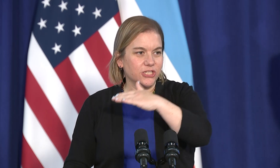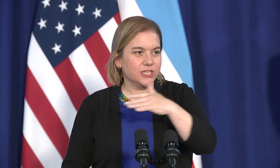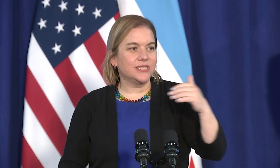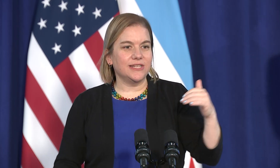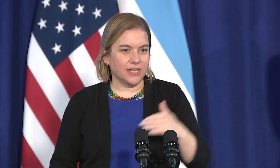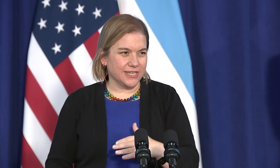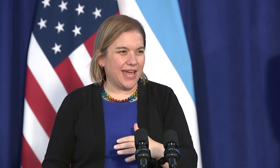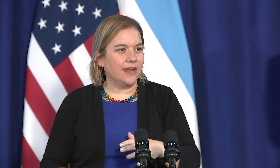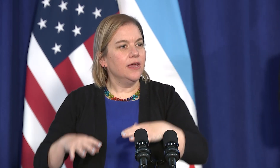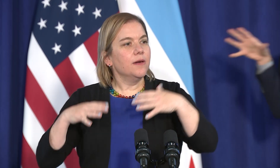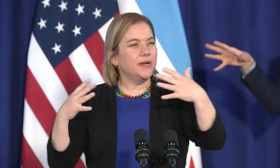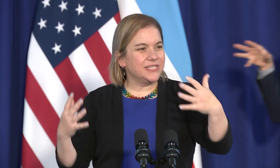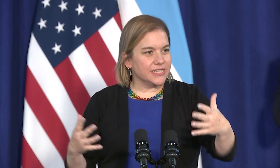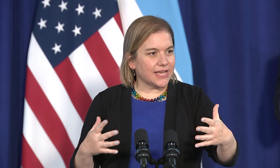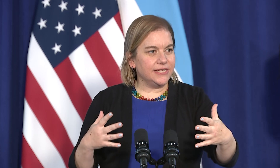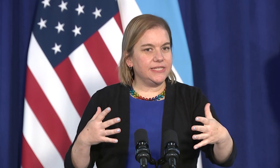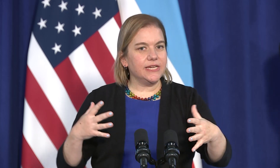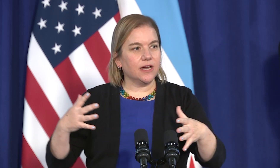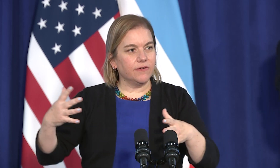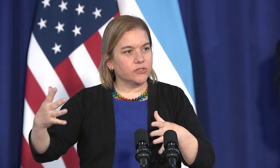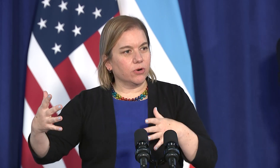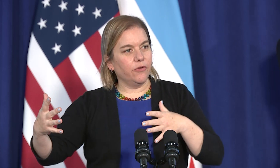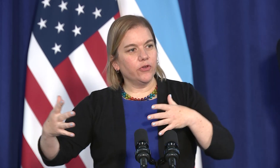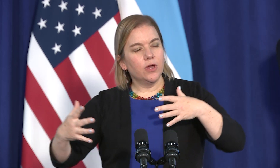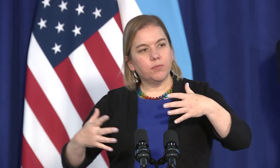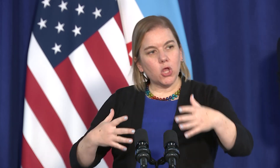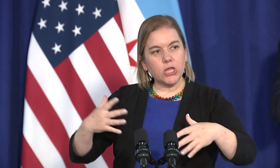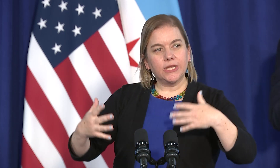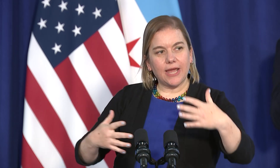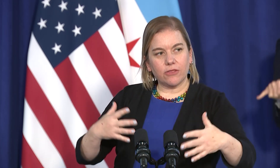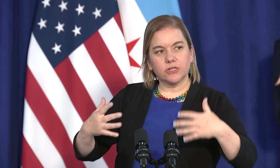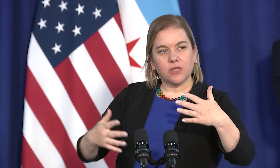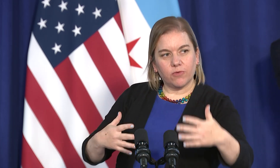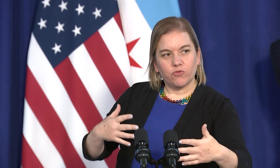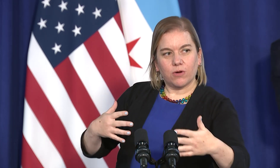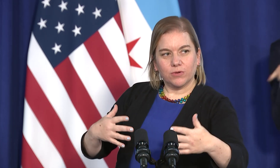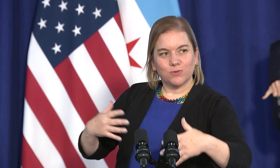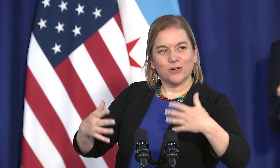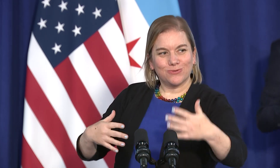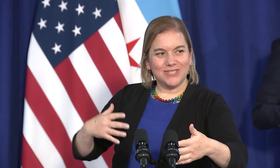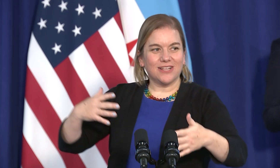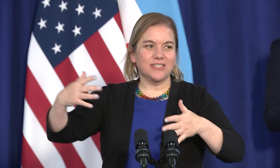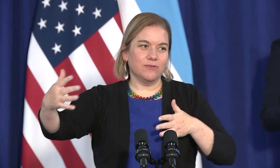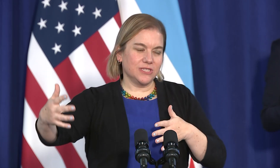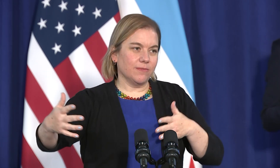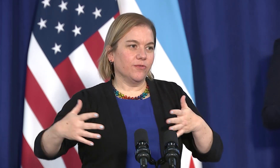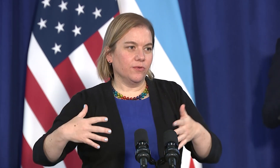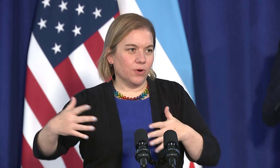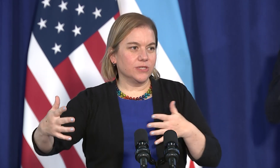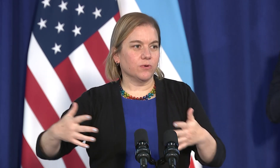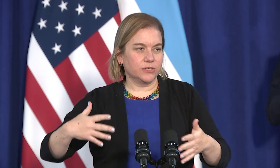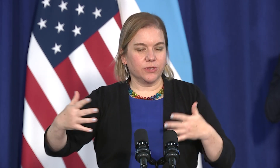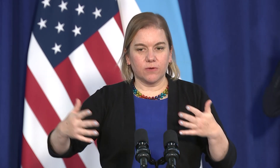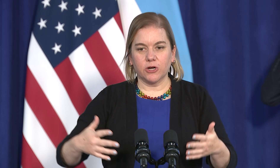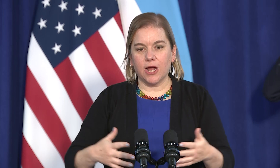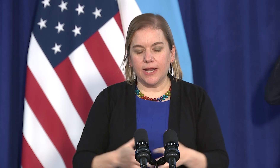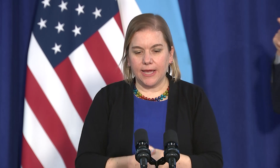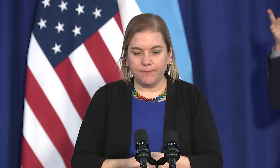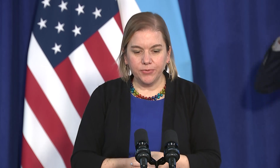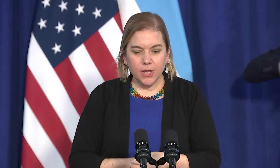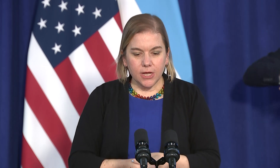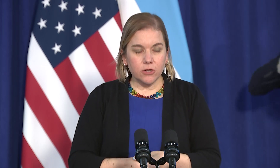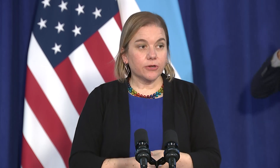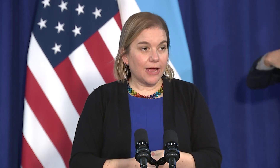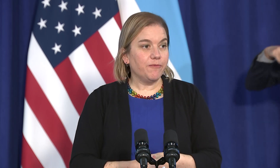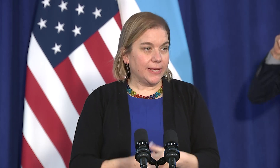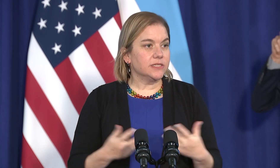genetic changes that Delta had. But it's this idea of sort of pulling together some of what was worse with Delta with some of what is worse with Omicron.